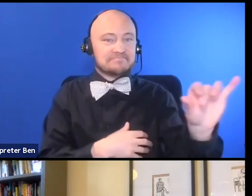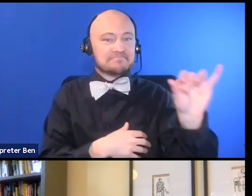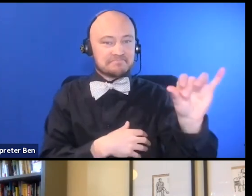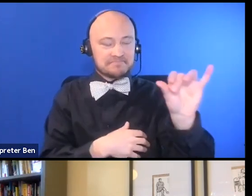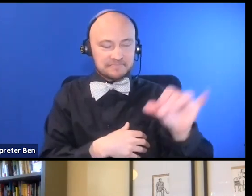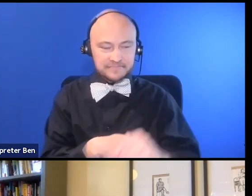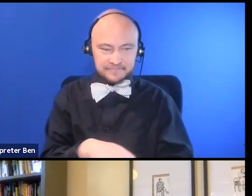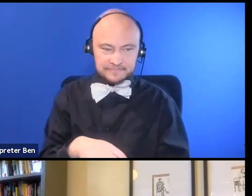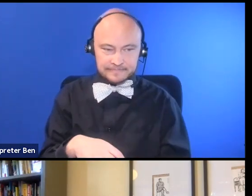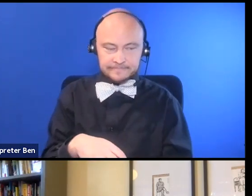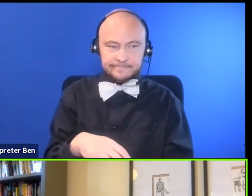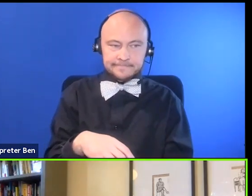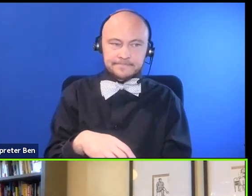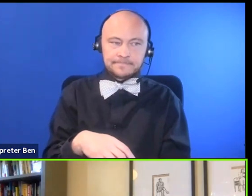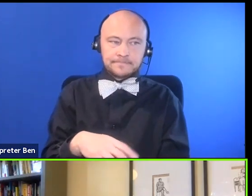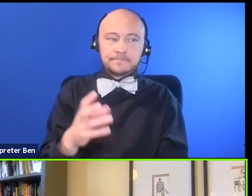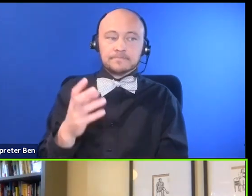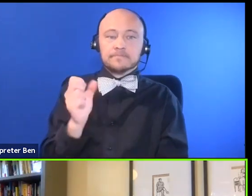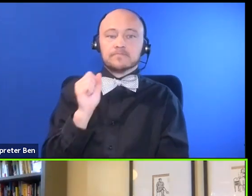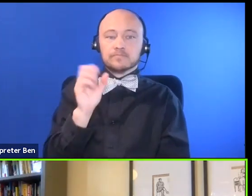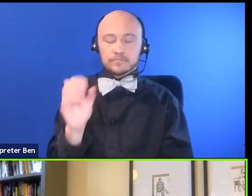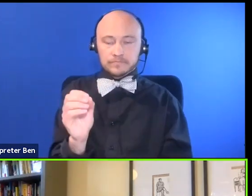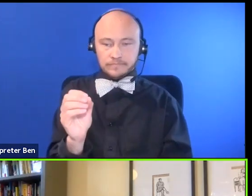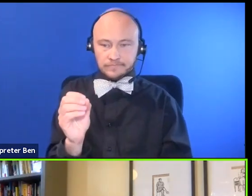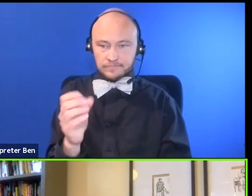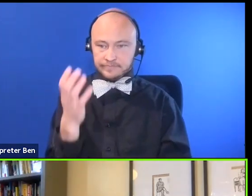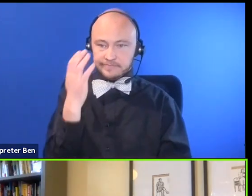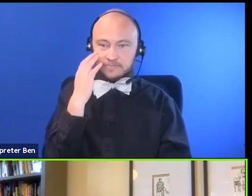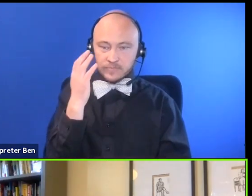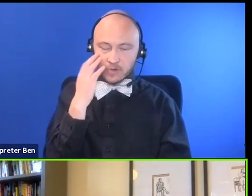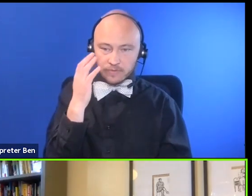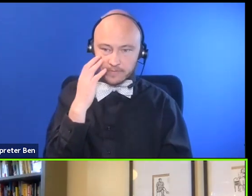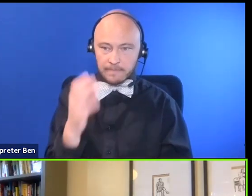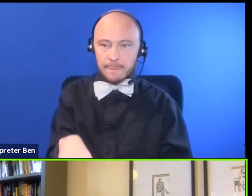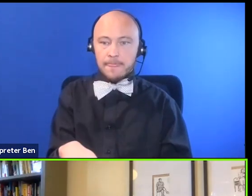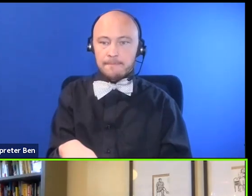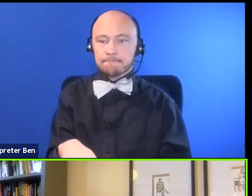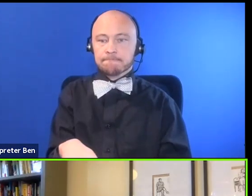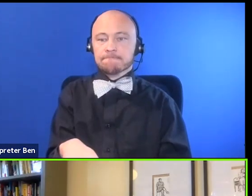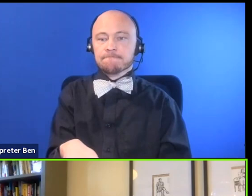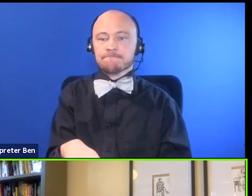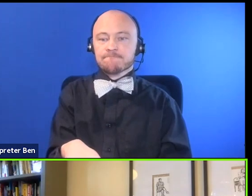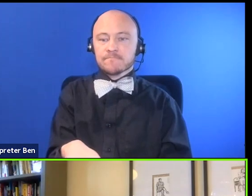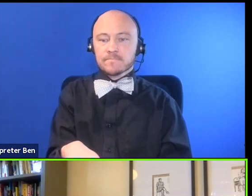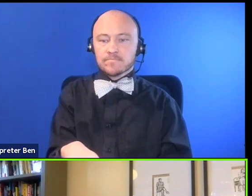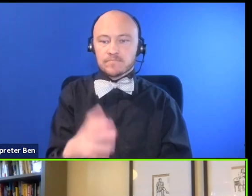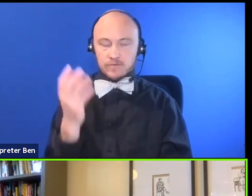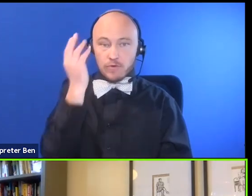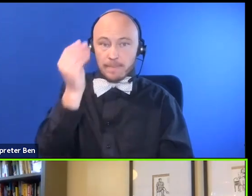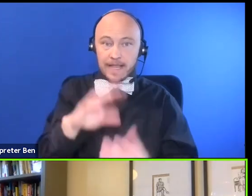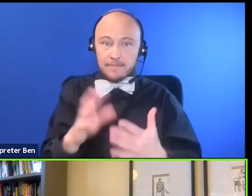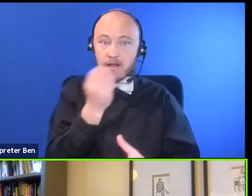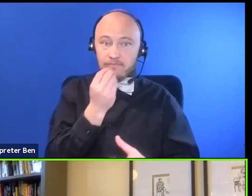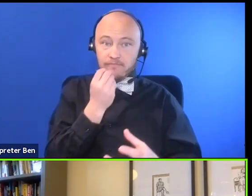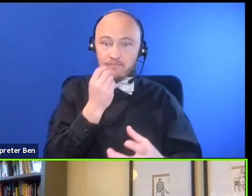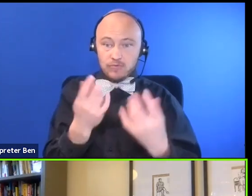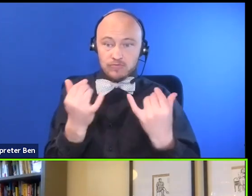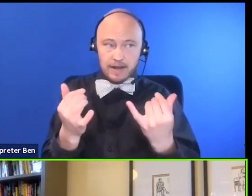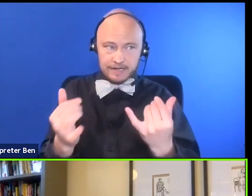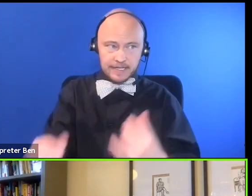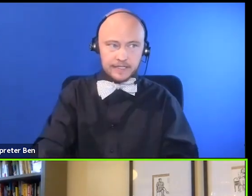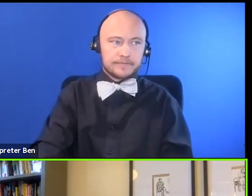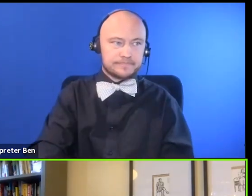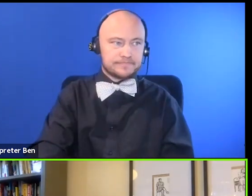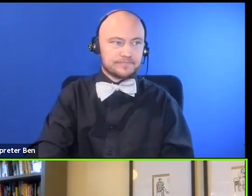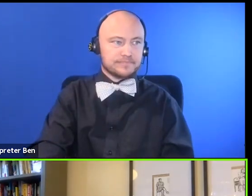Mm-hmm. You know, but and so, you know, I mean, really, I'm thinking about food right now, like what I'm gonna have